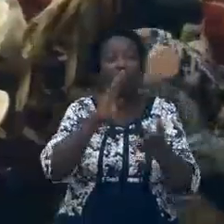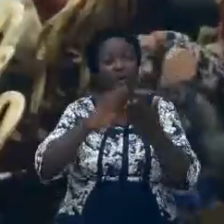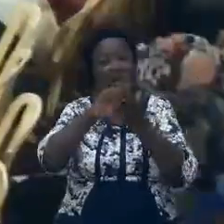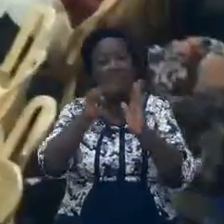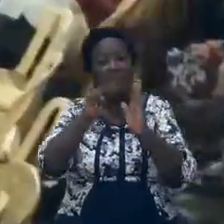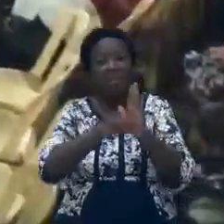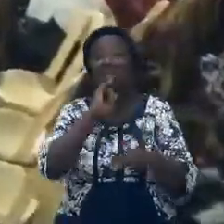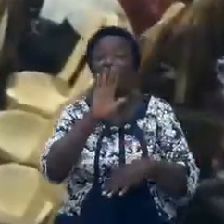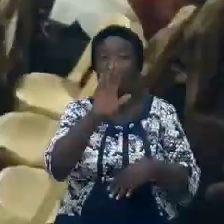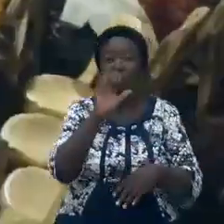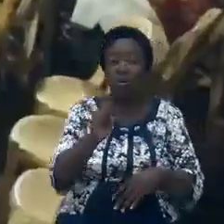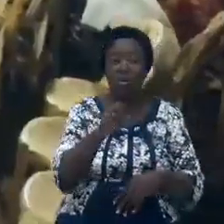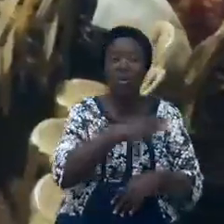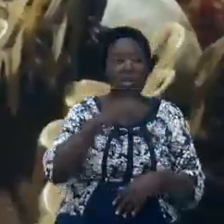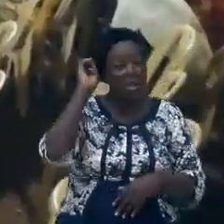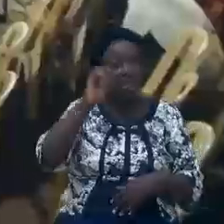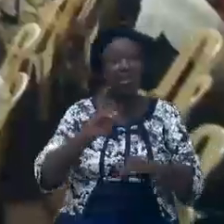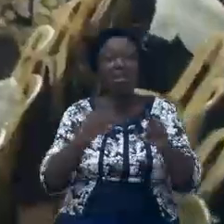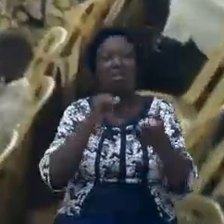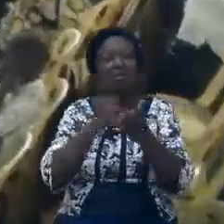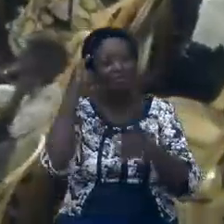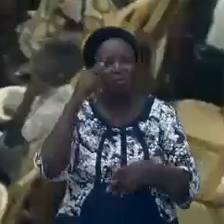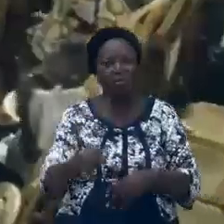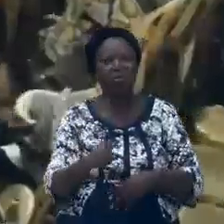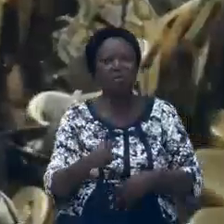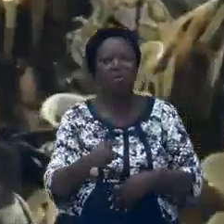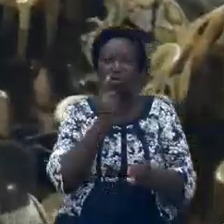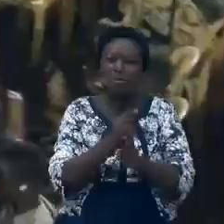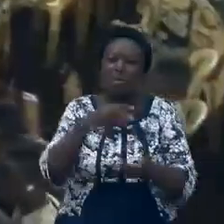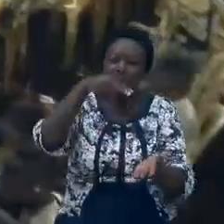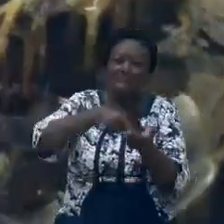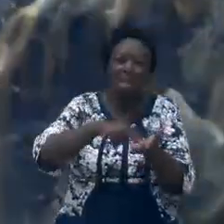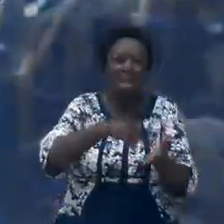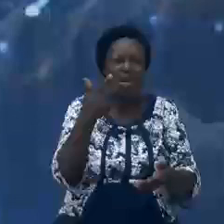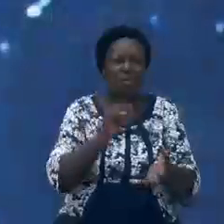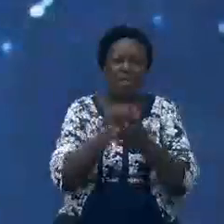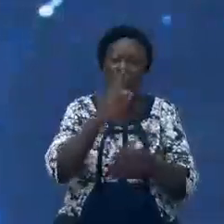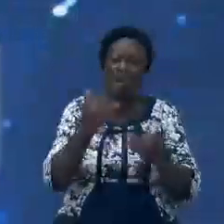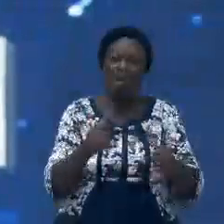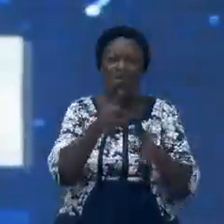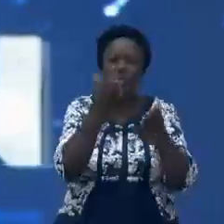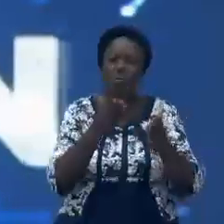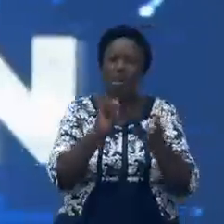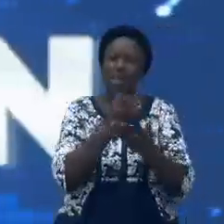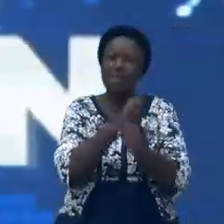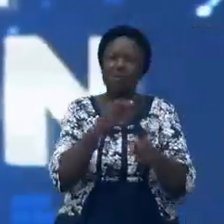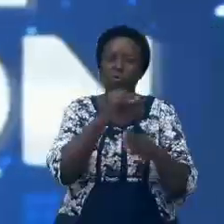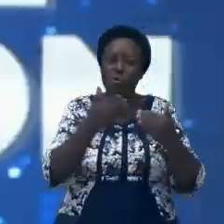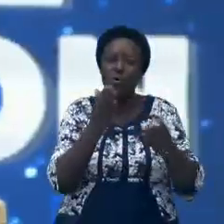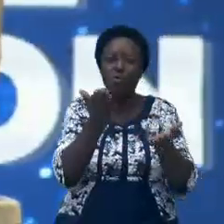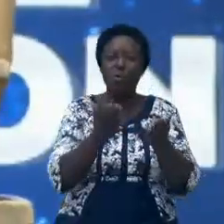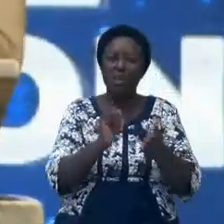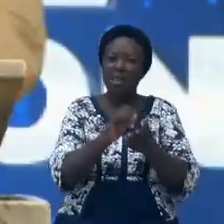accomplished salvation, forgiveness is yours. He did it for you. Stand up wherever you are. You want